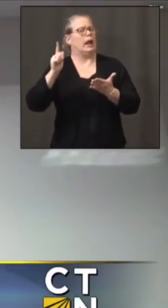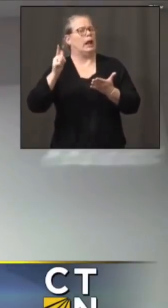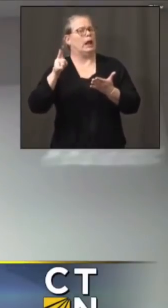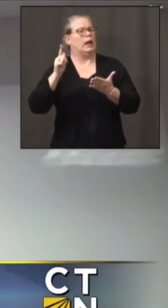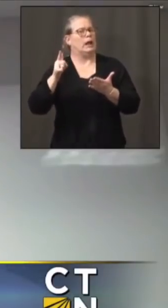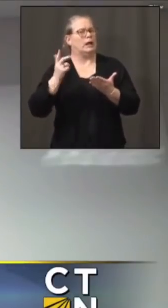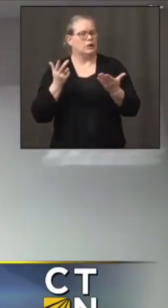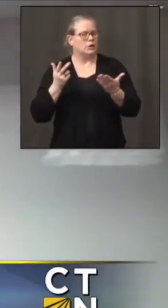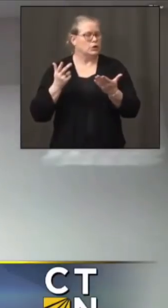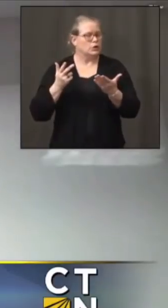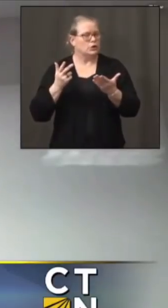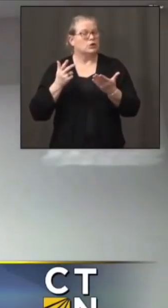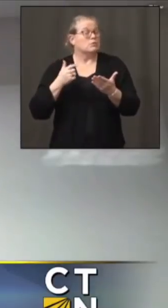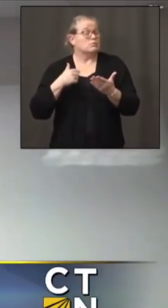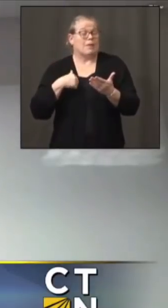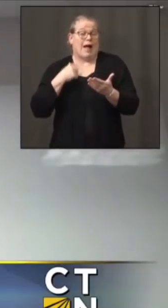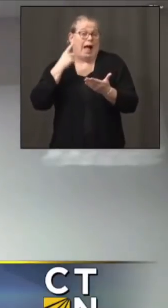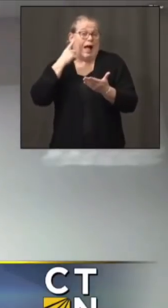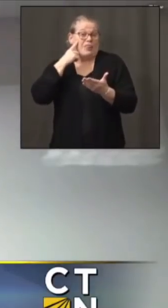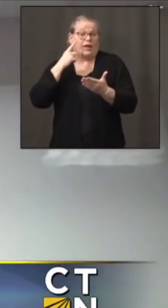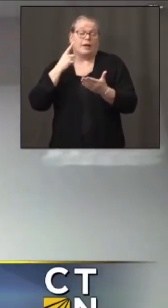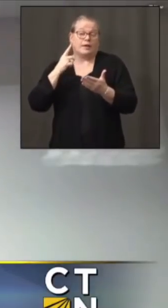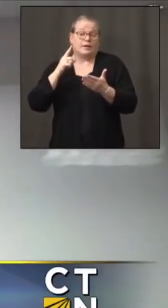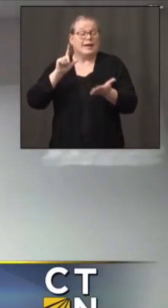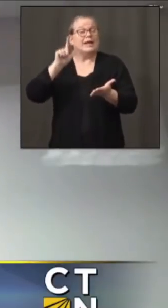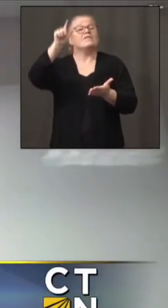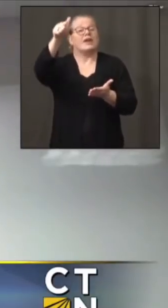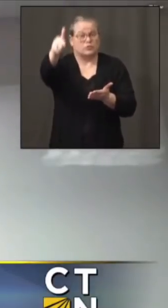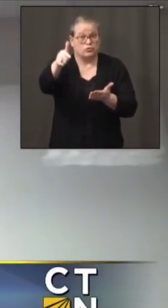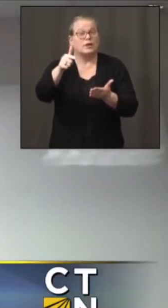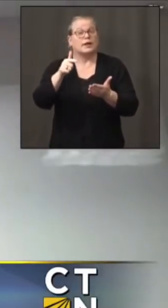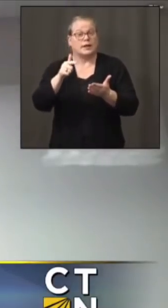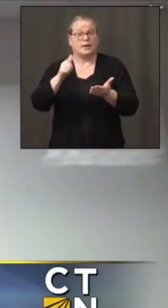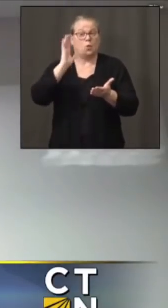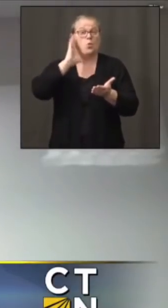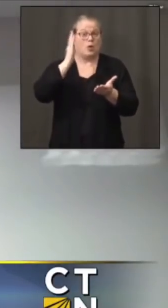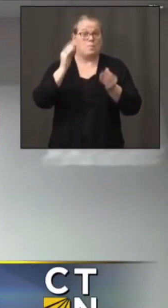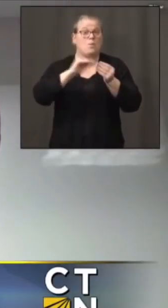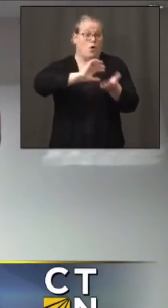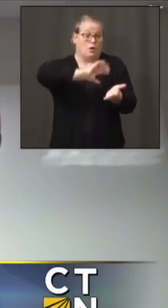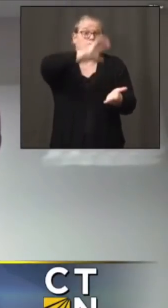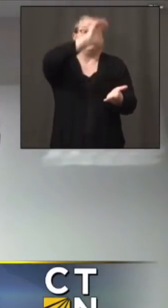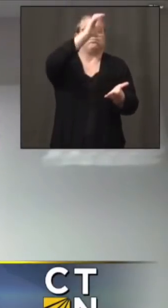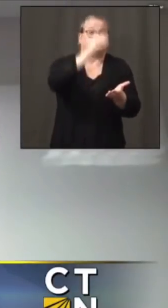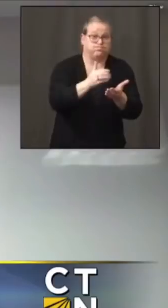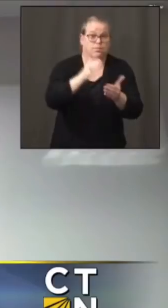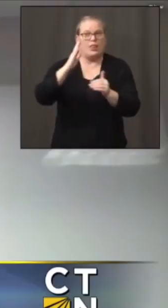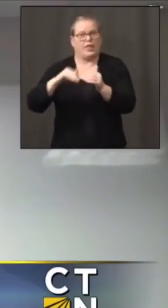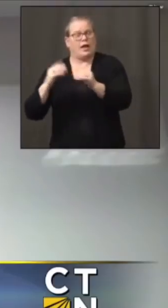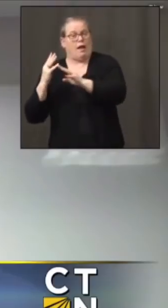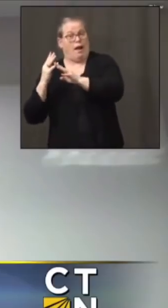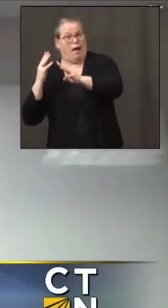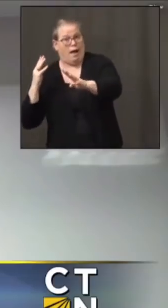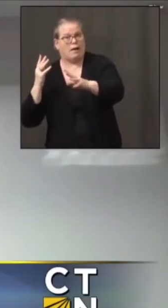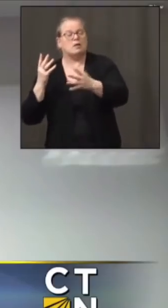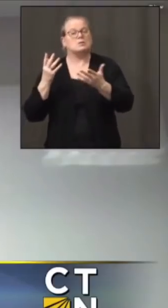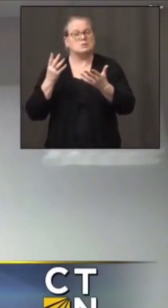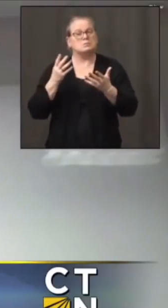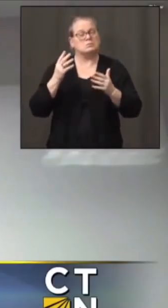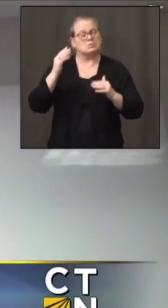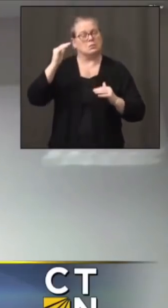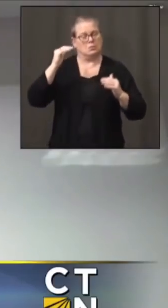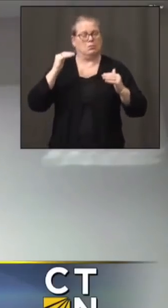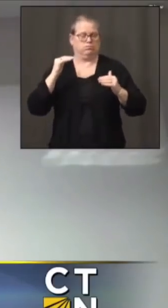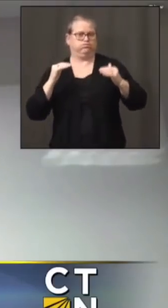I think supply for a point will outpace demand, and it will even out. I hope we get to a point when we have way